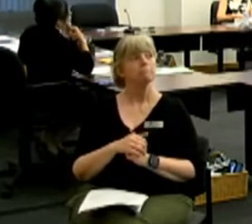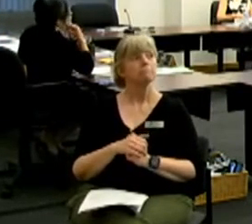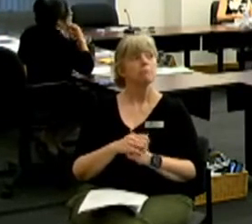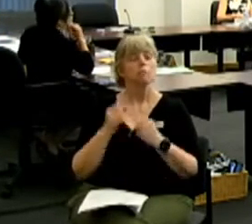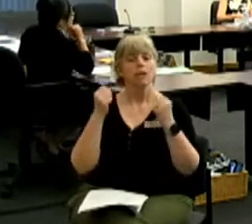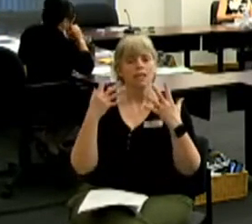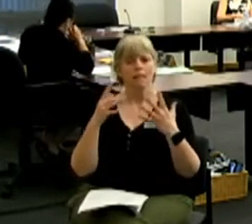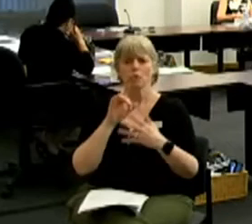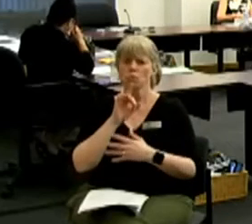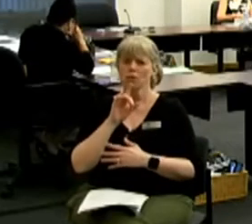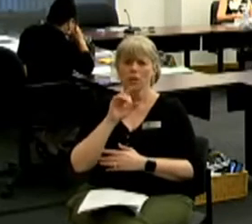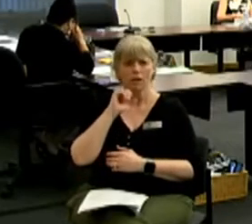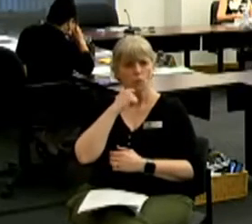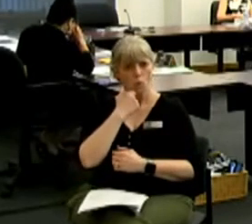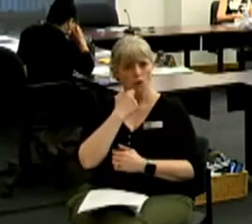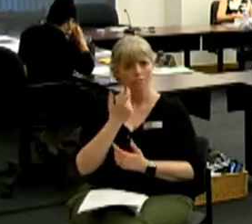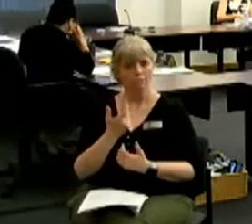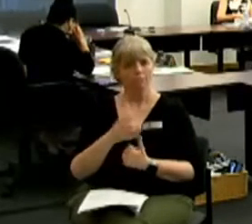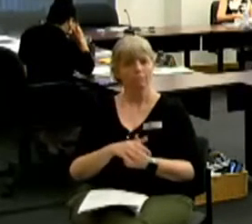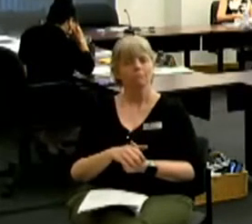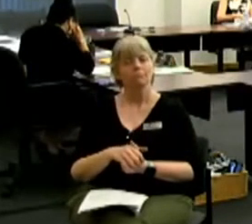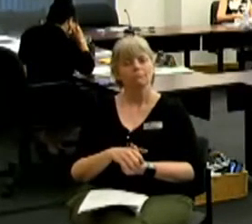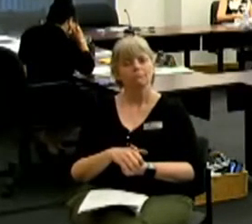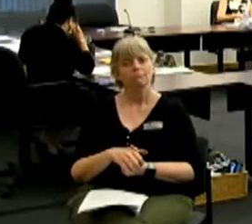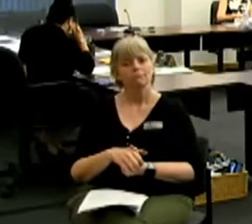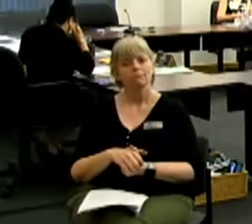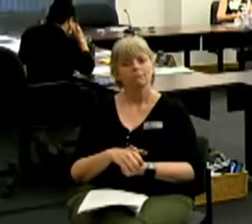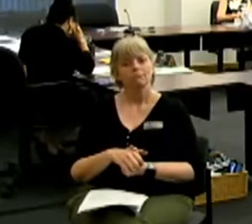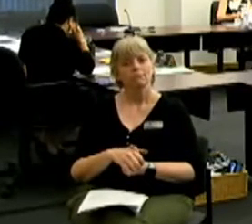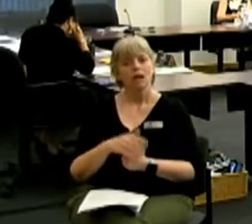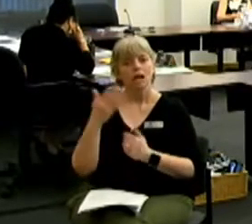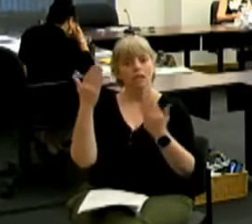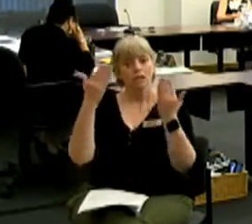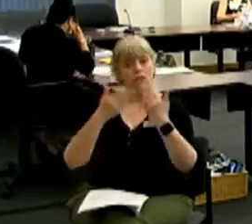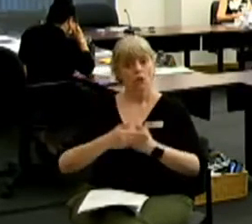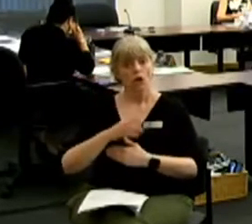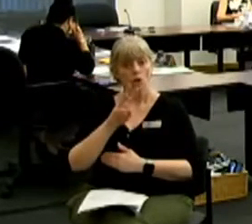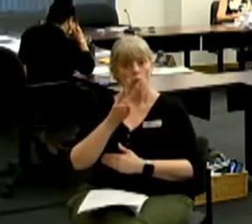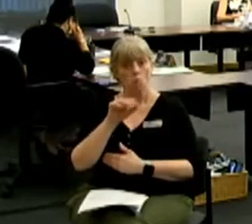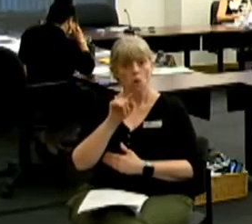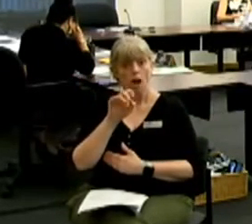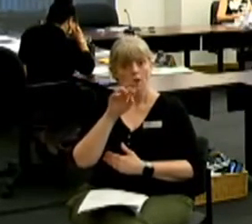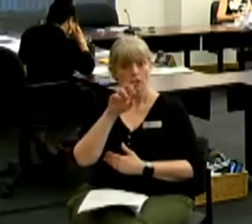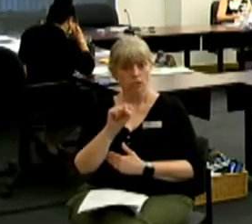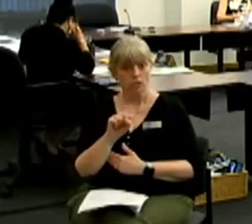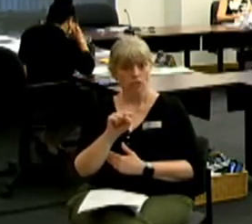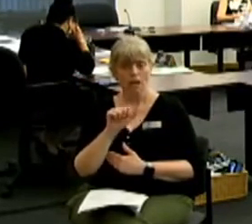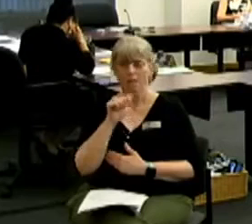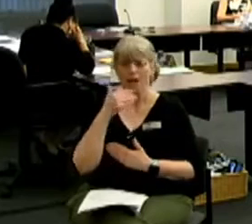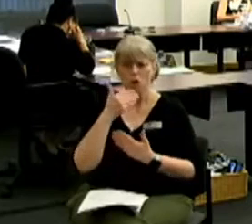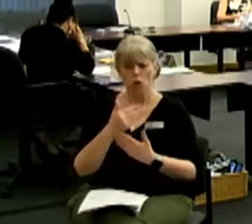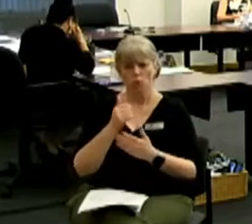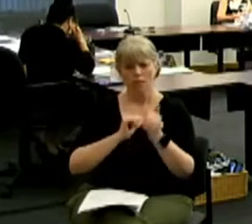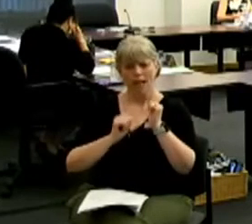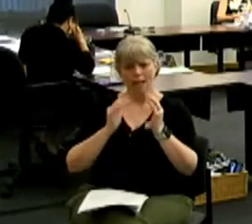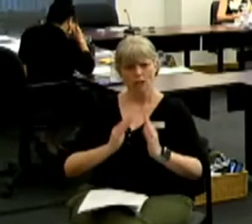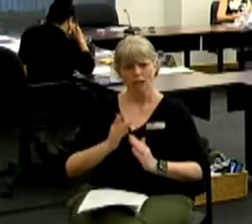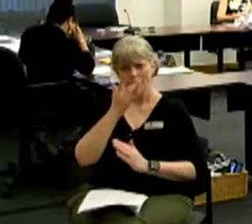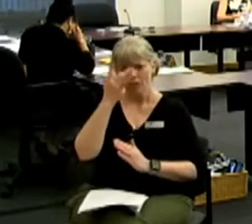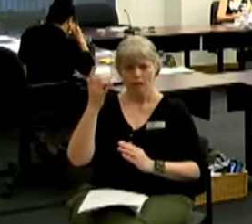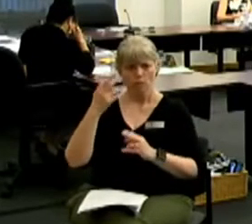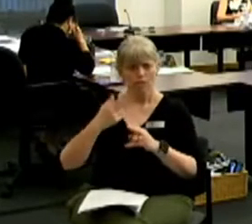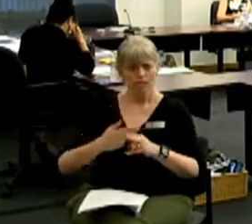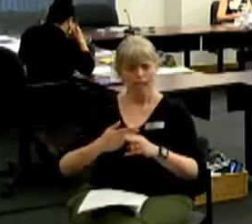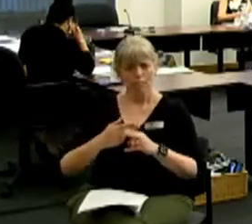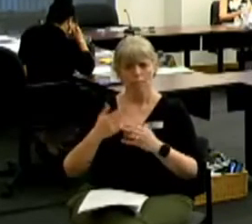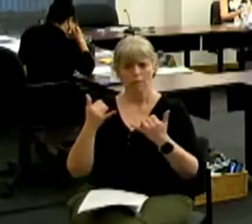but a lot of them were really, really cool. So Dark Waters, it was a movie. I'm not good with actors. I forget what his name is, but he